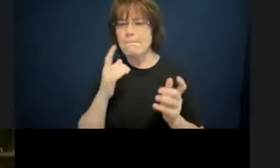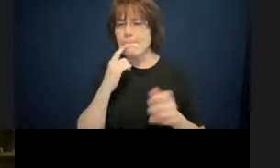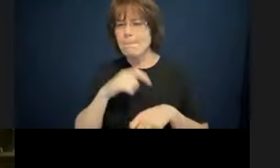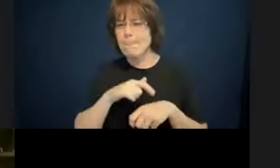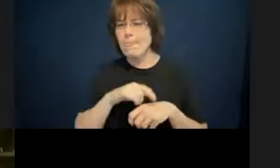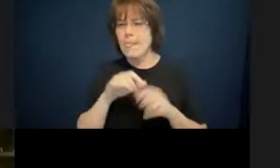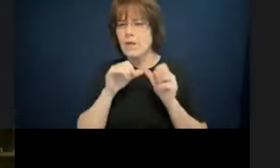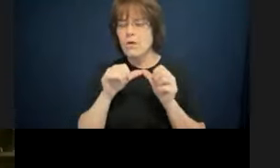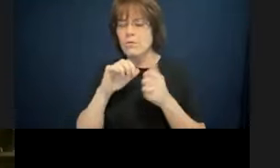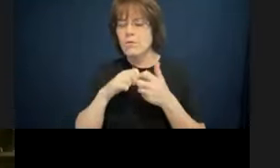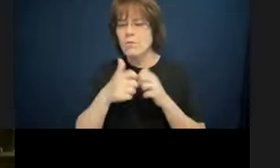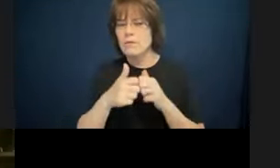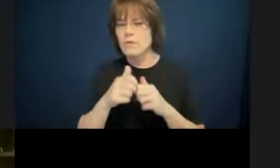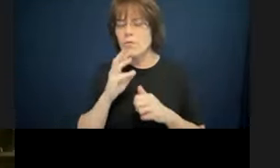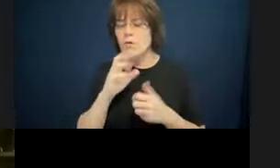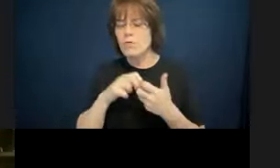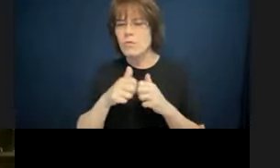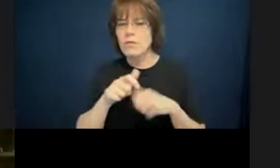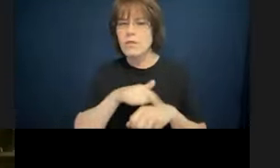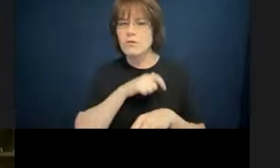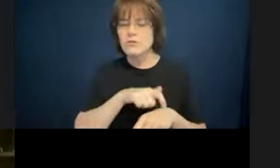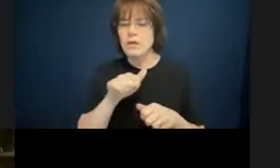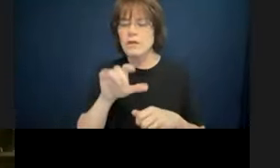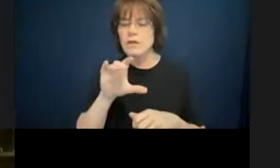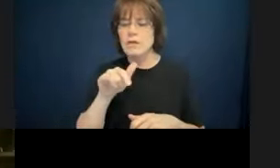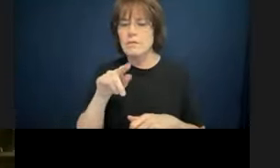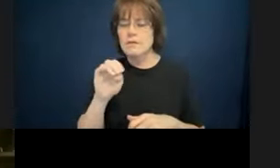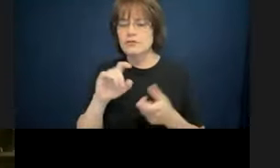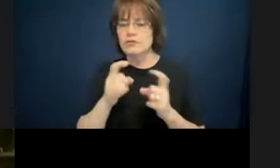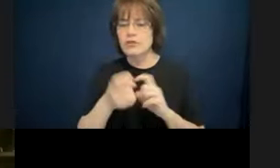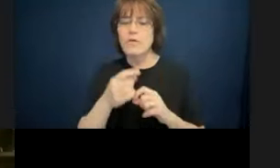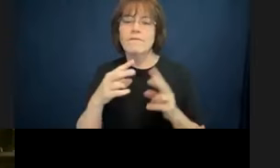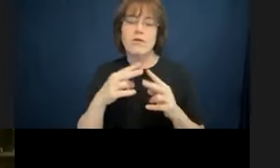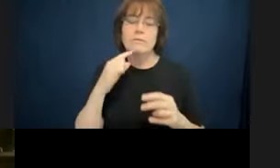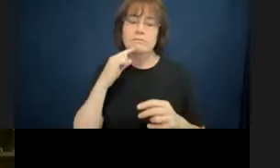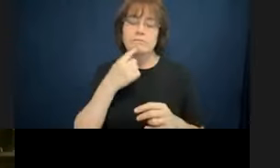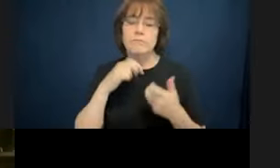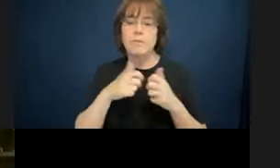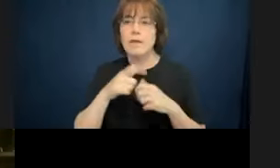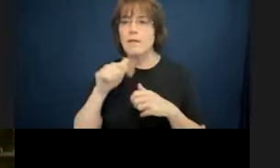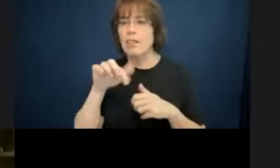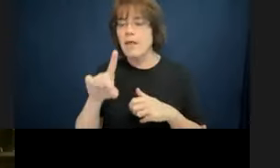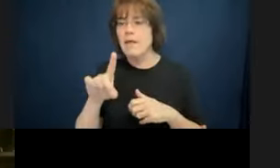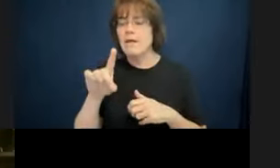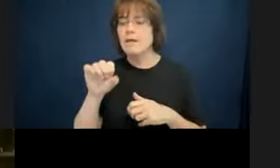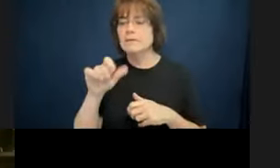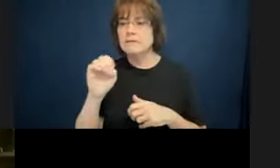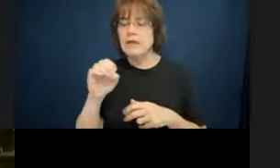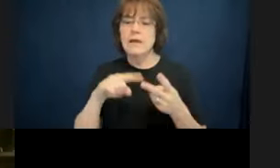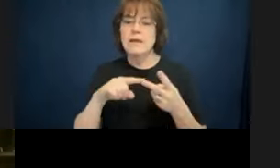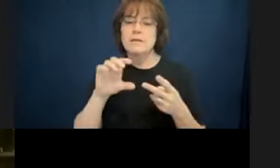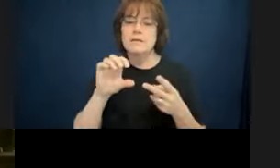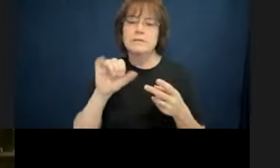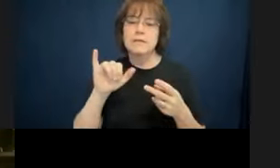chronic problems with like water pollution versus long-term problems like climate change, or very acute problems like landslides and sinkholes. Like